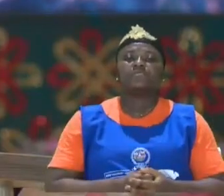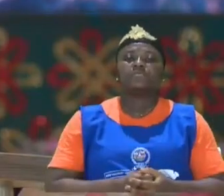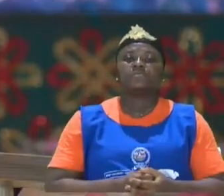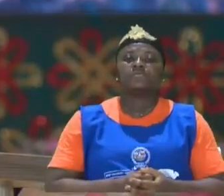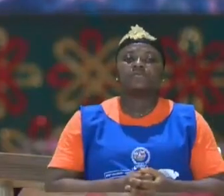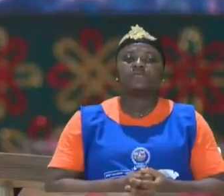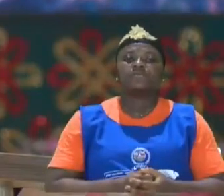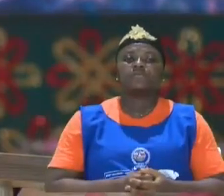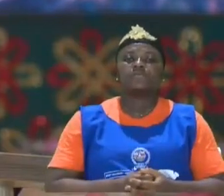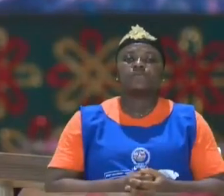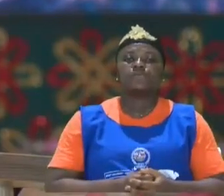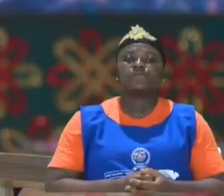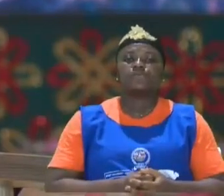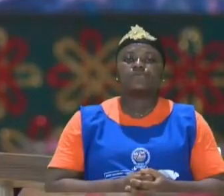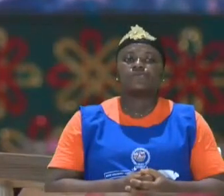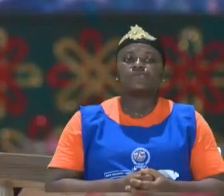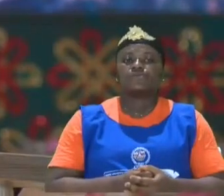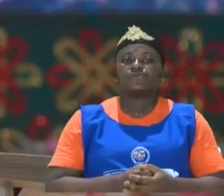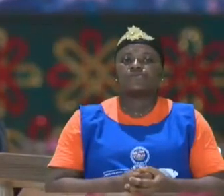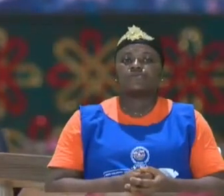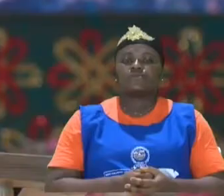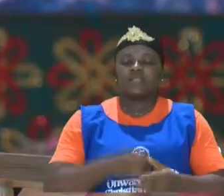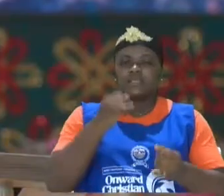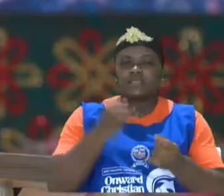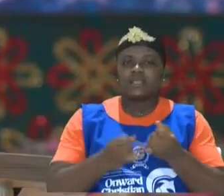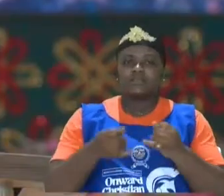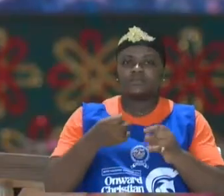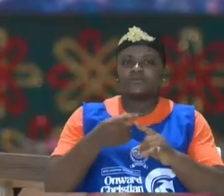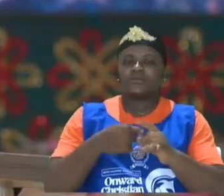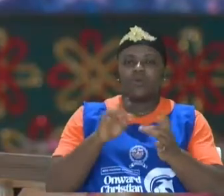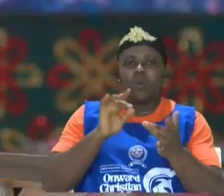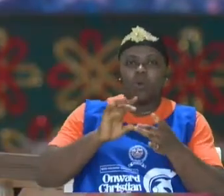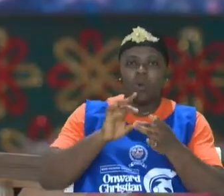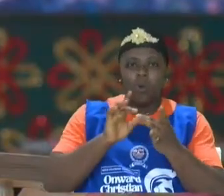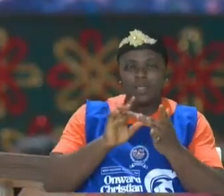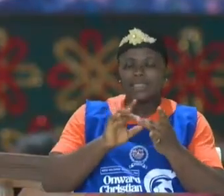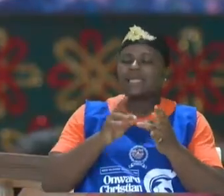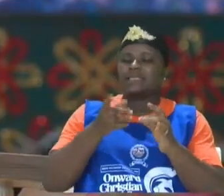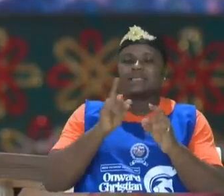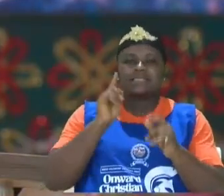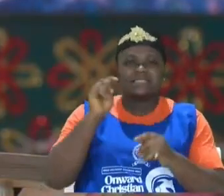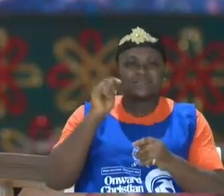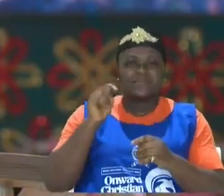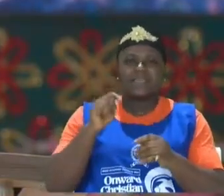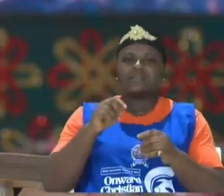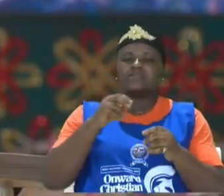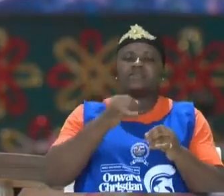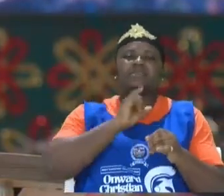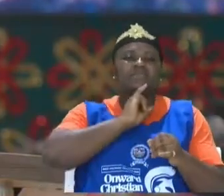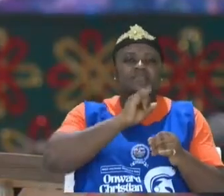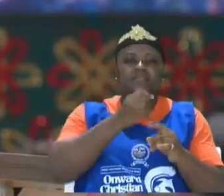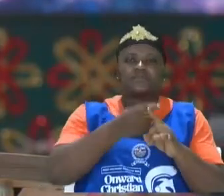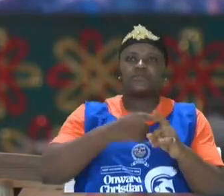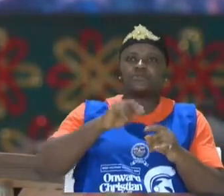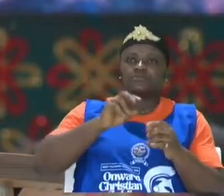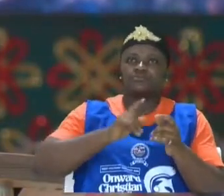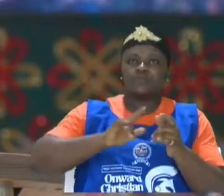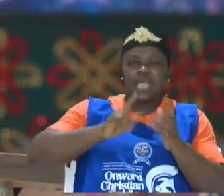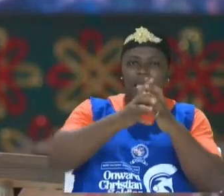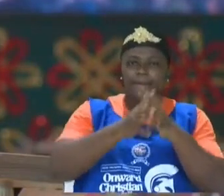Last from the online testifiers tonight is from the United States of America, Sister